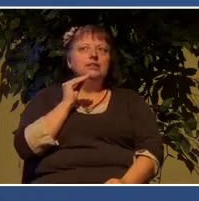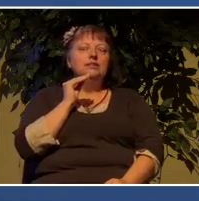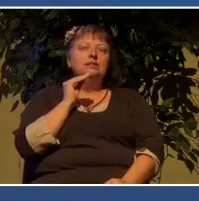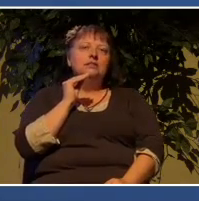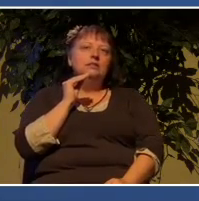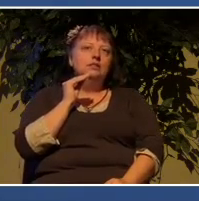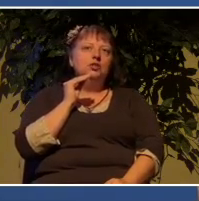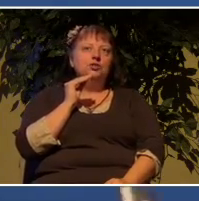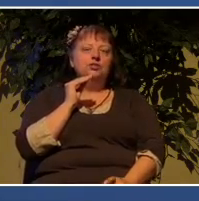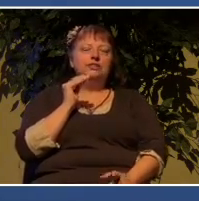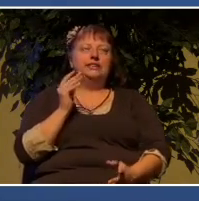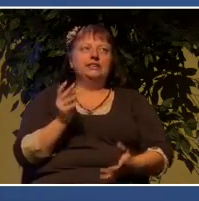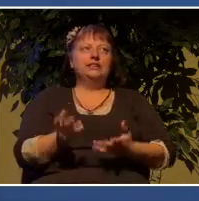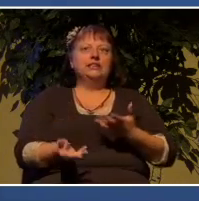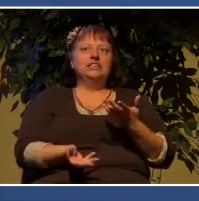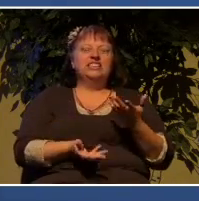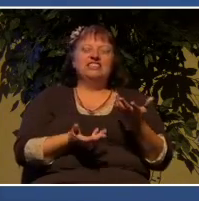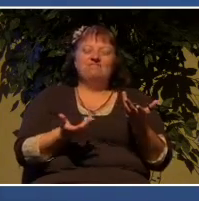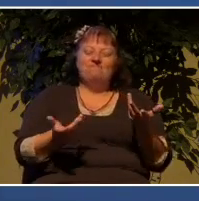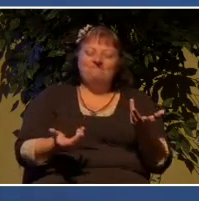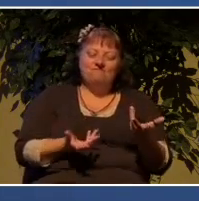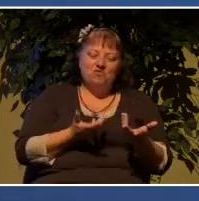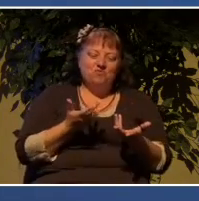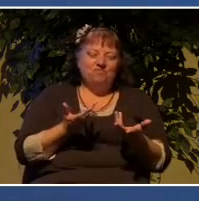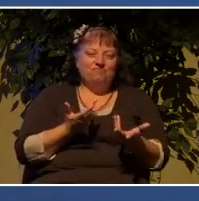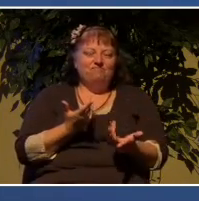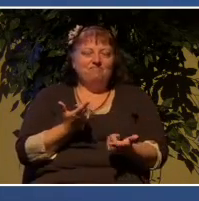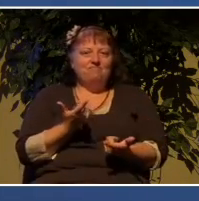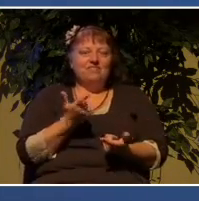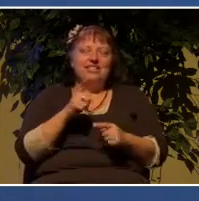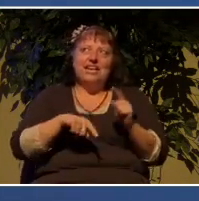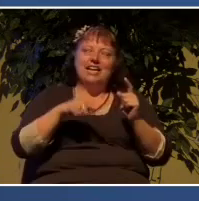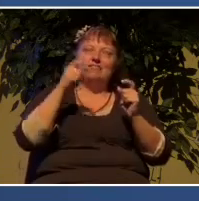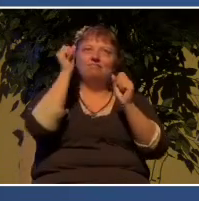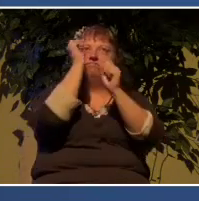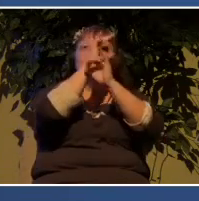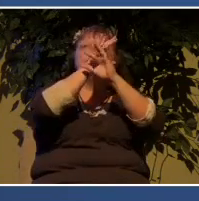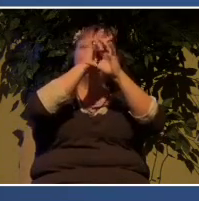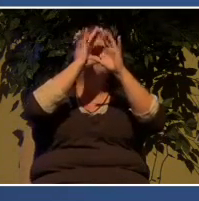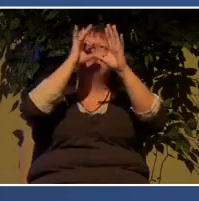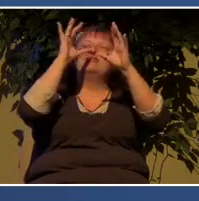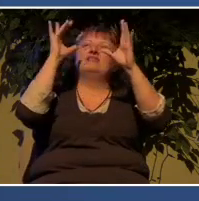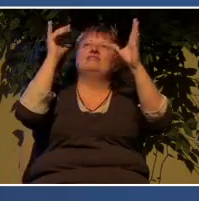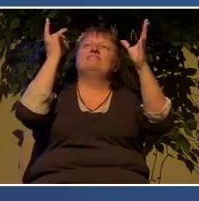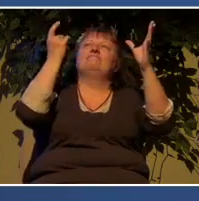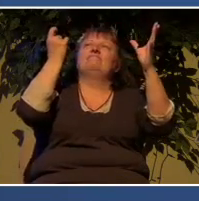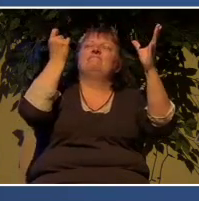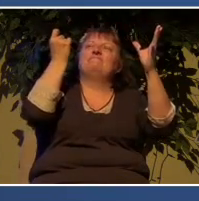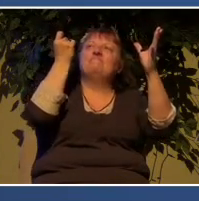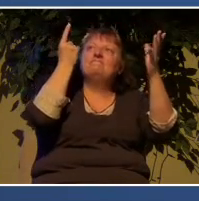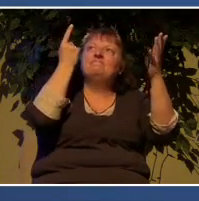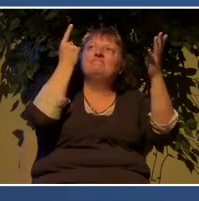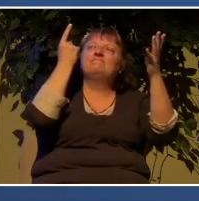you just cannot comprehend what a relationship with